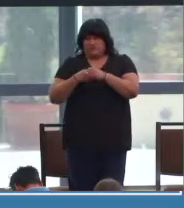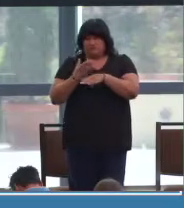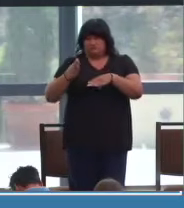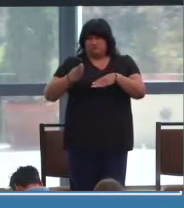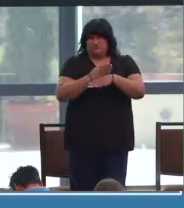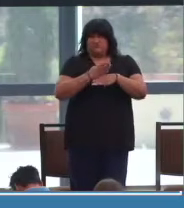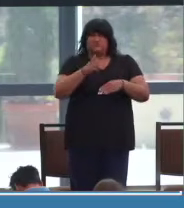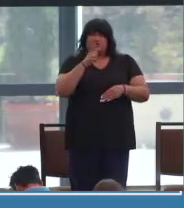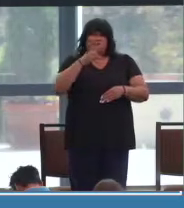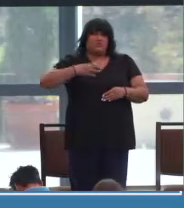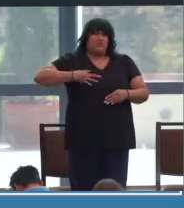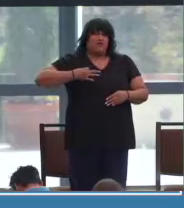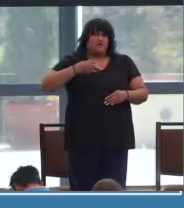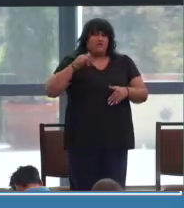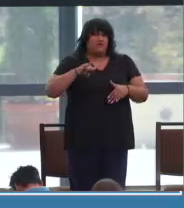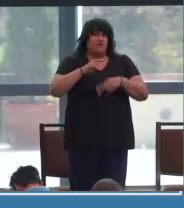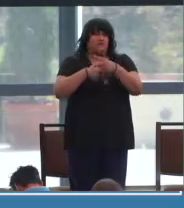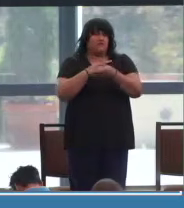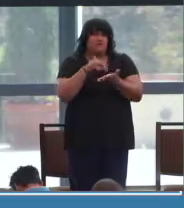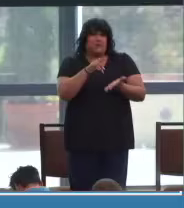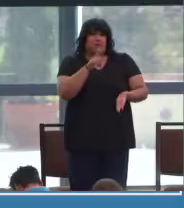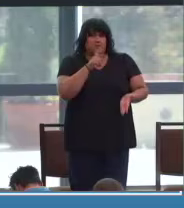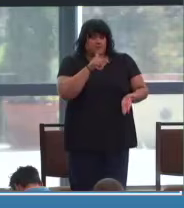So who qualifies for these studies?